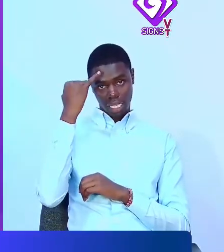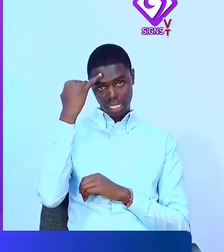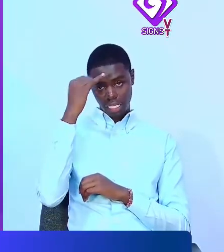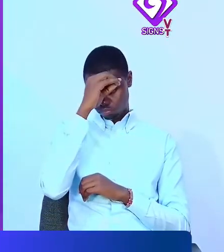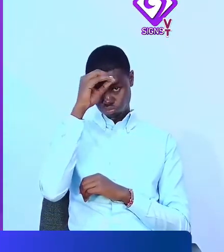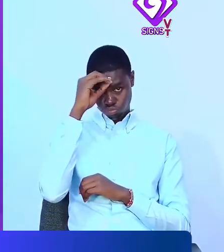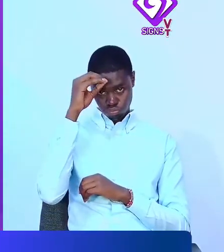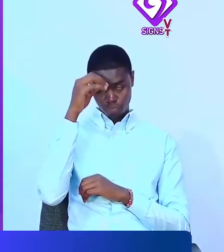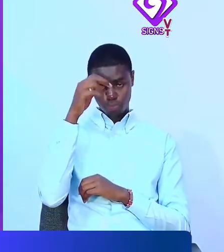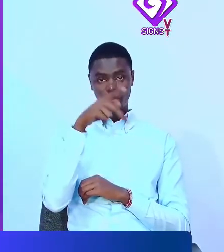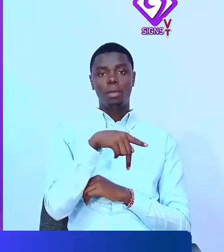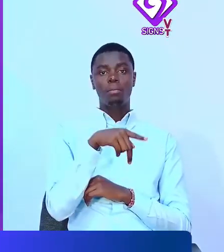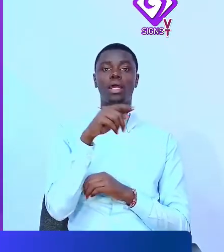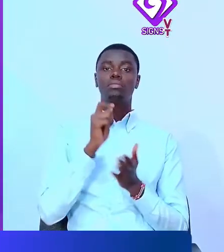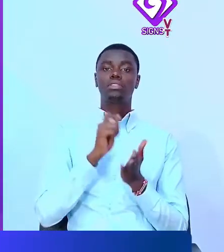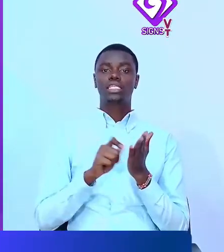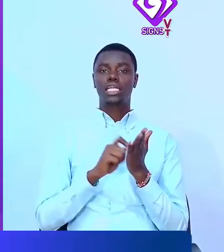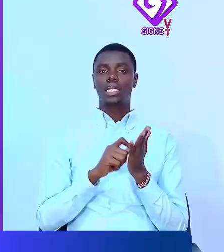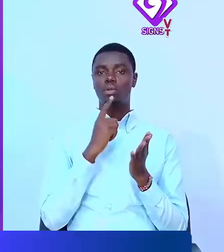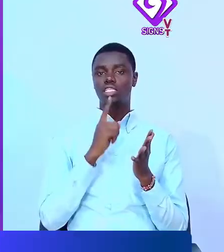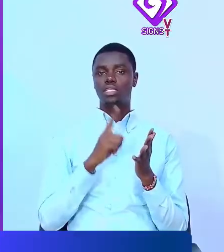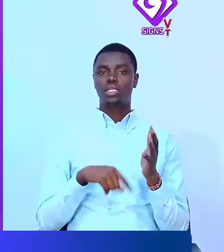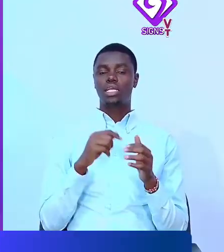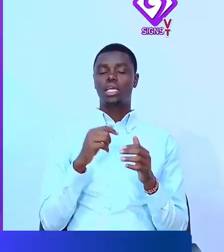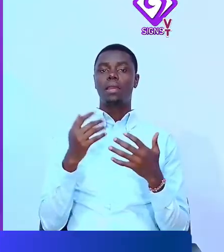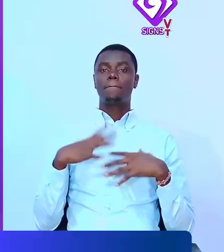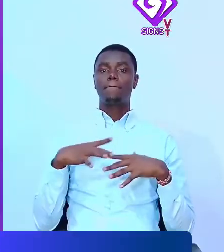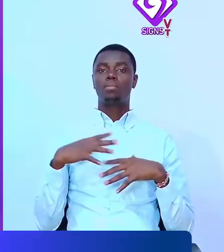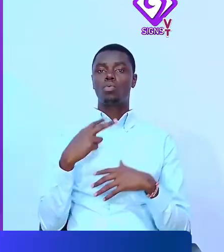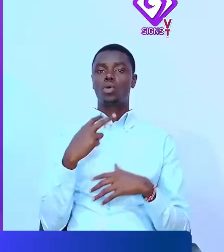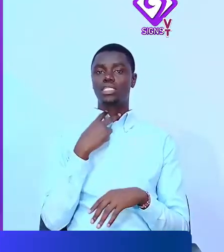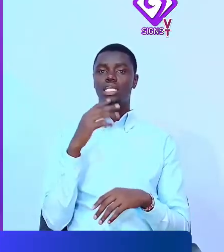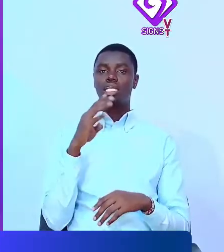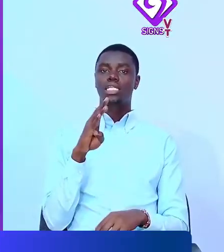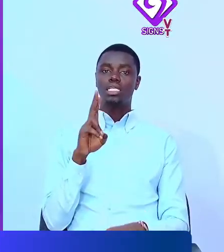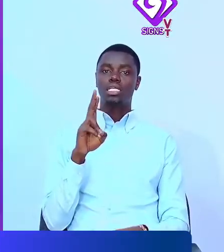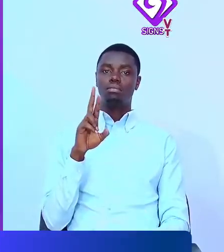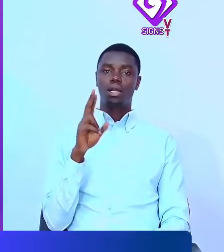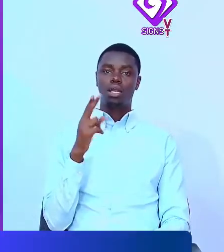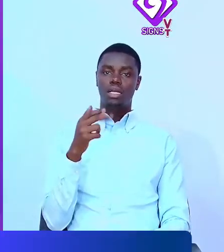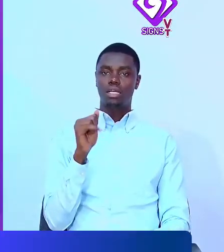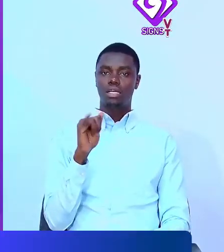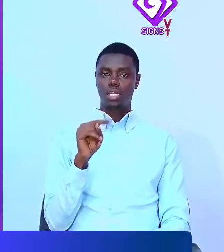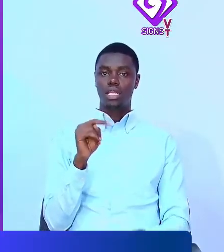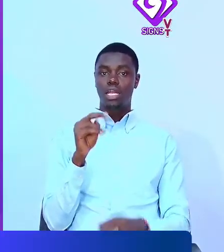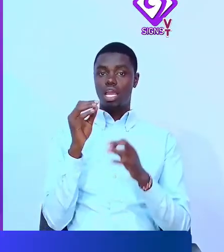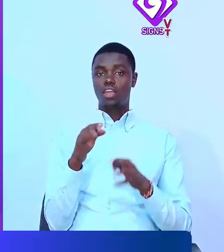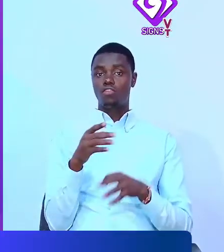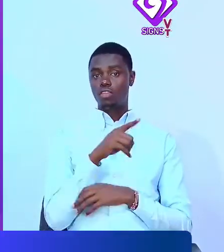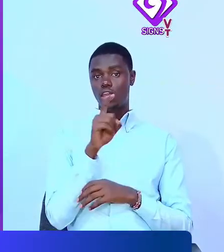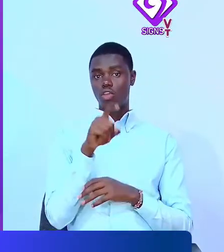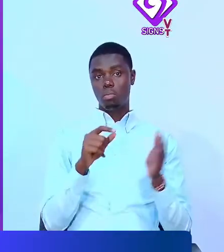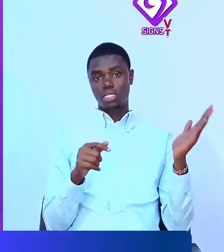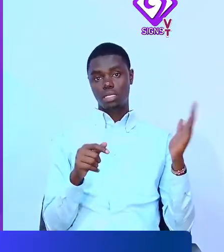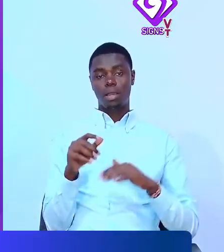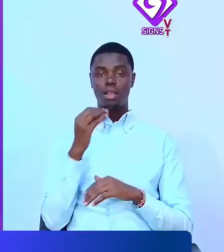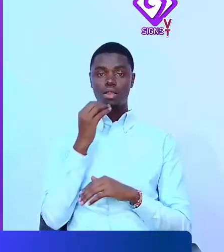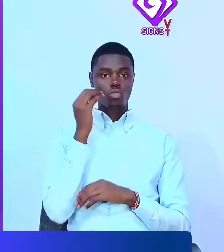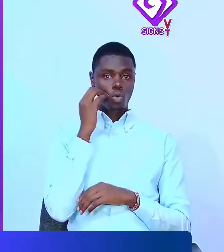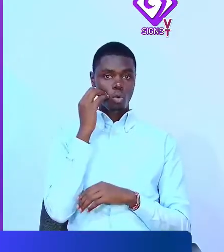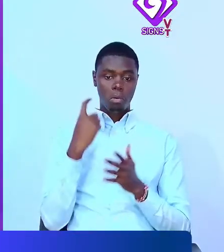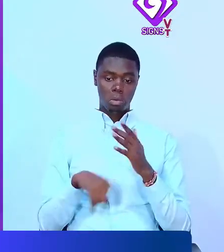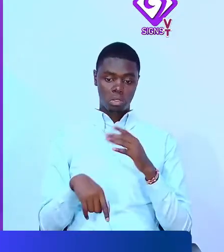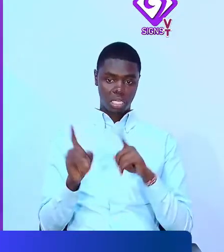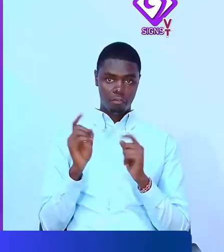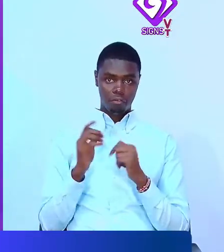Prime Secretary was saying about the Kenyans stuck in Bahrain. They were being told that if you are there, you have to come back home at your own cost,